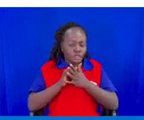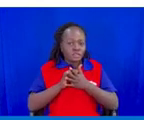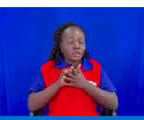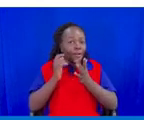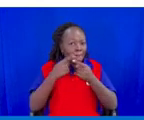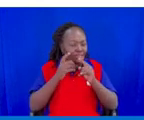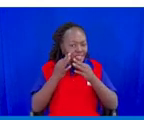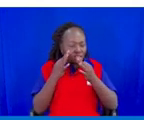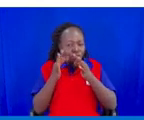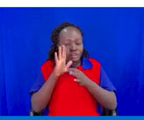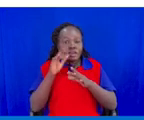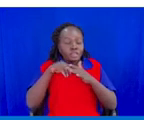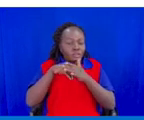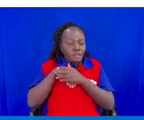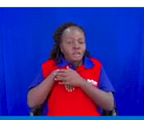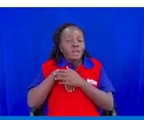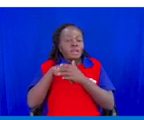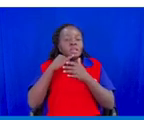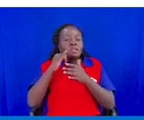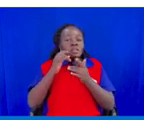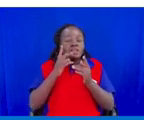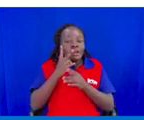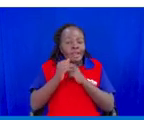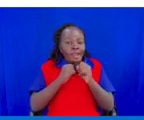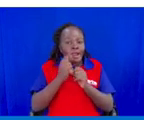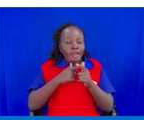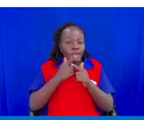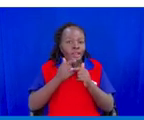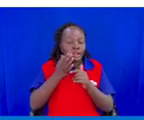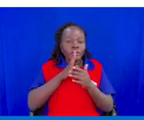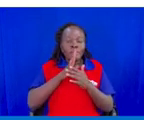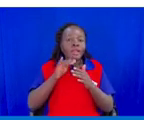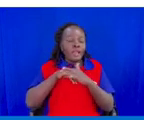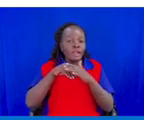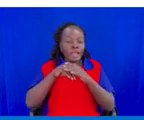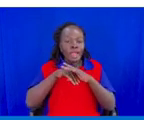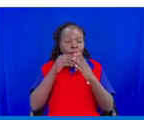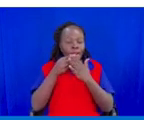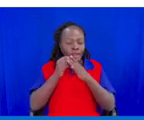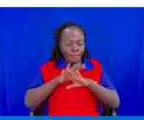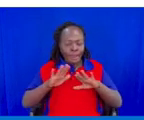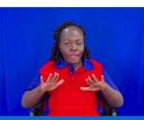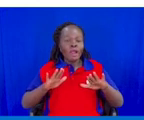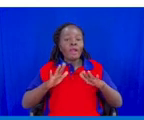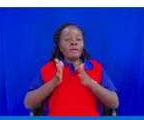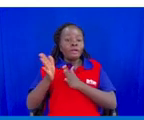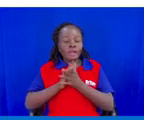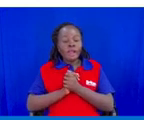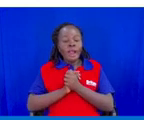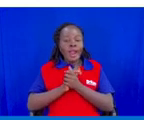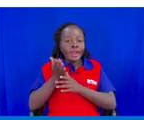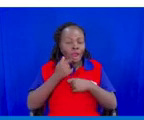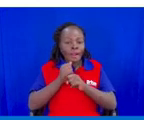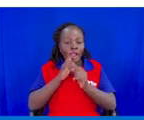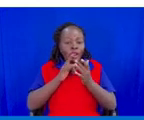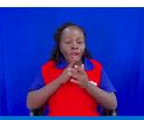is below 2 years, then you should be investing in money market opportunities. Then you need to make sure that